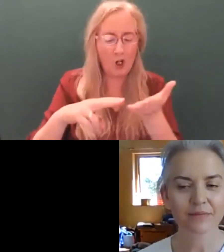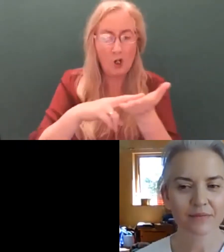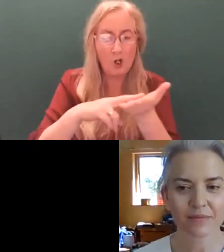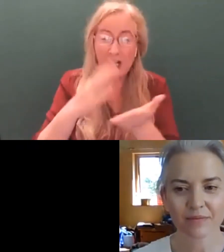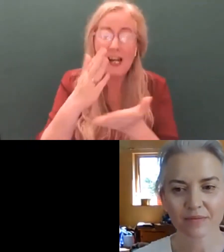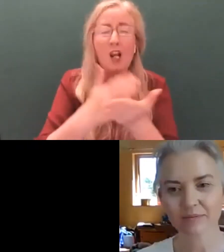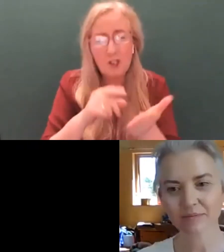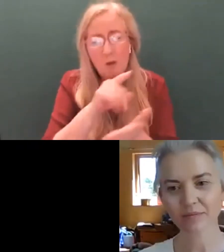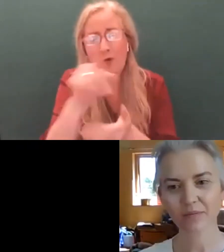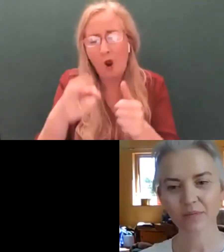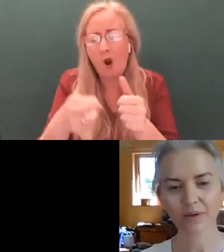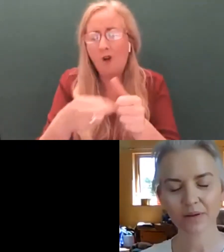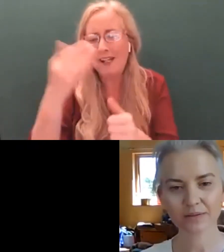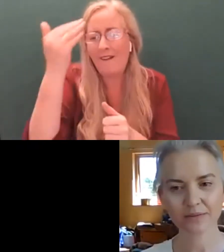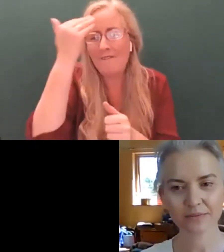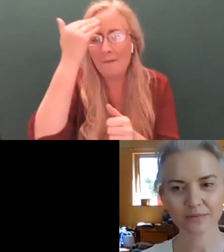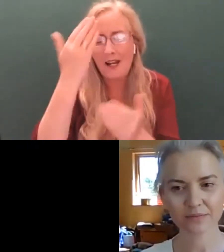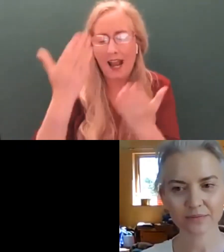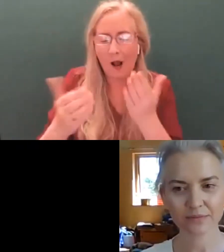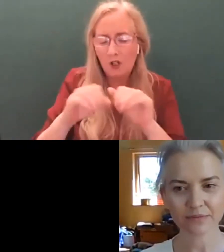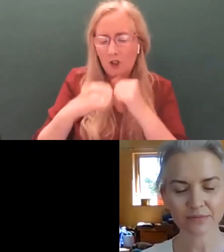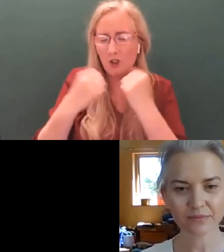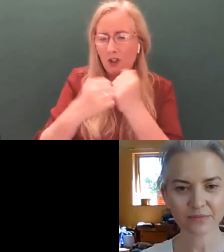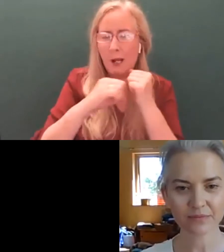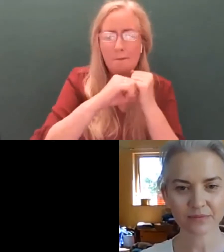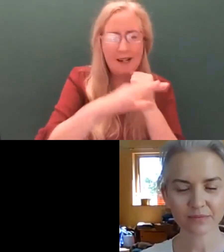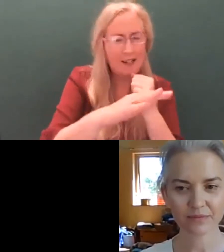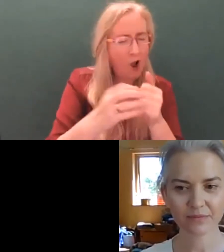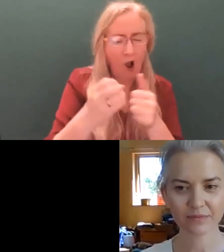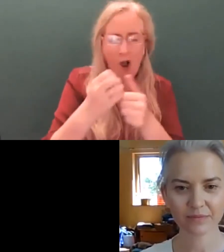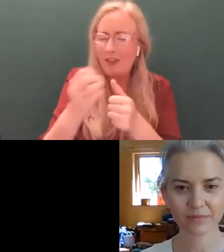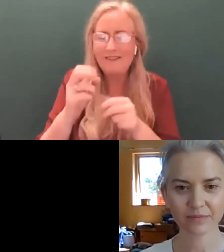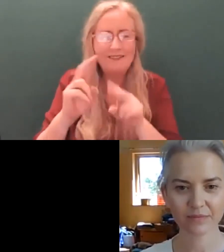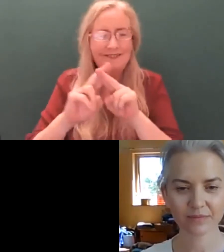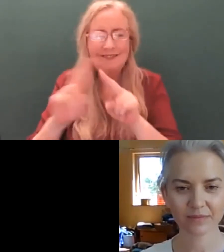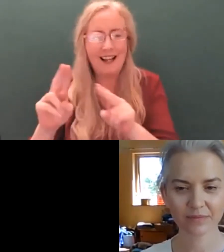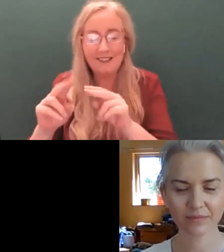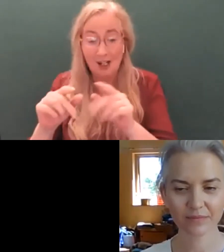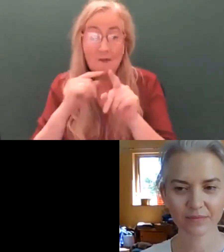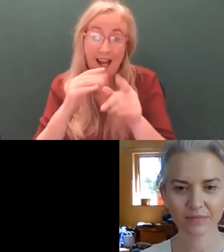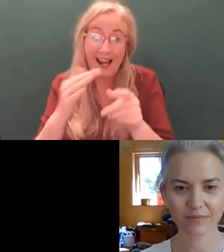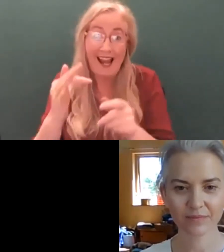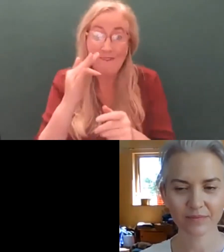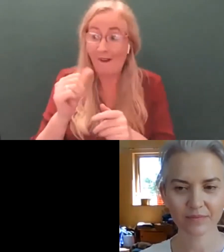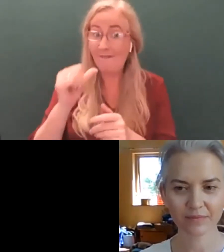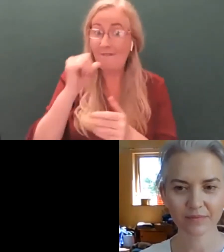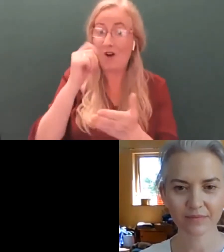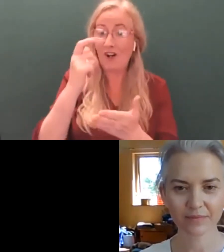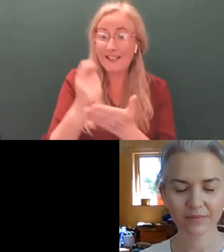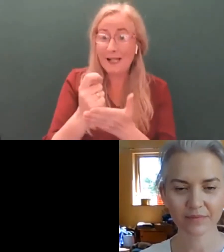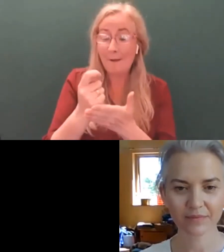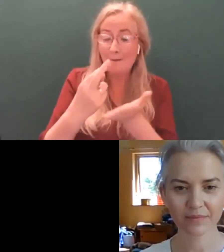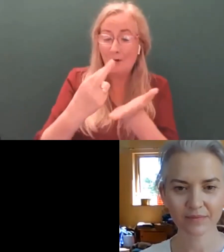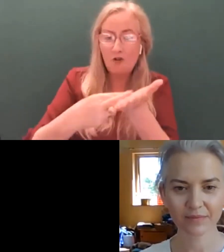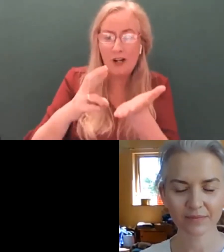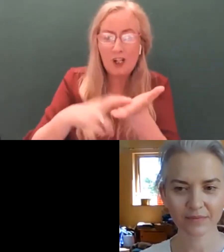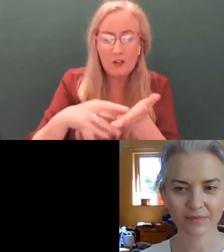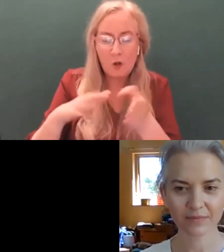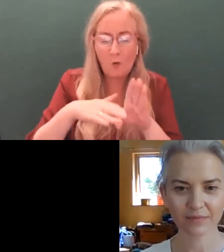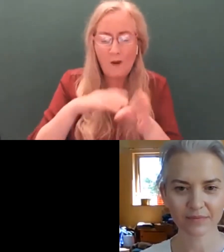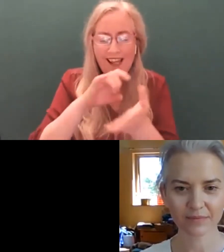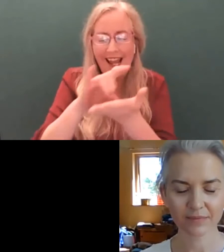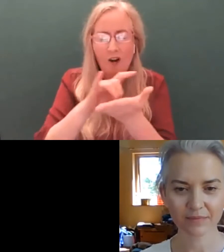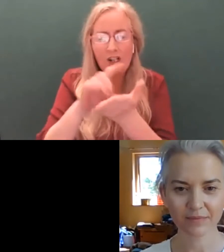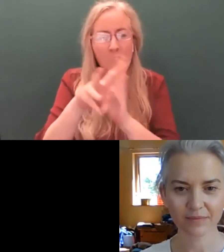will be very familiar and using social media a lot, and others less so. And of course, if it's your first time registering with Heritage Week, you may